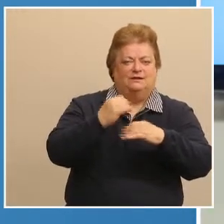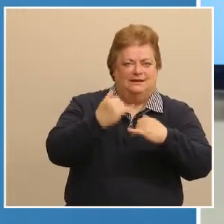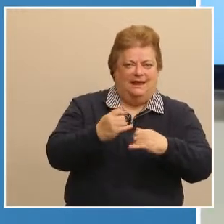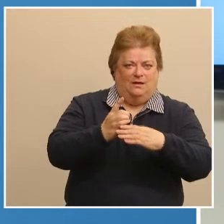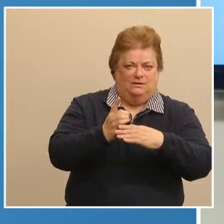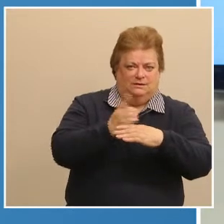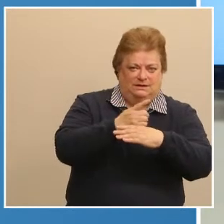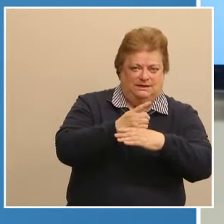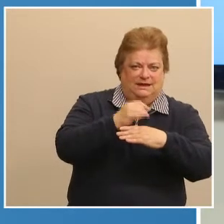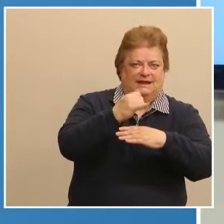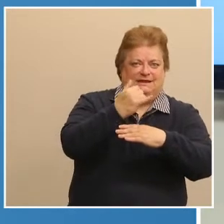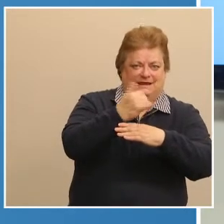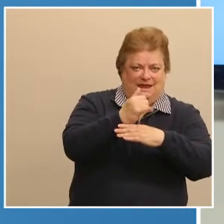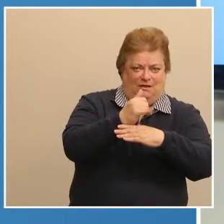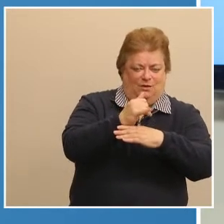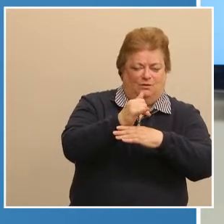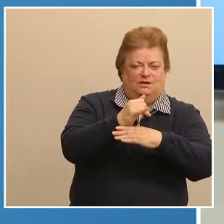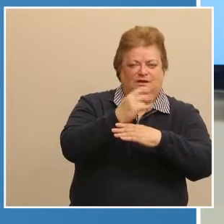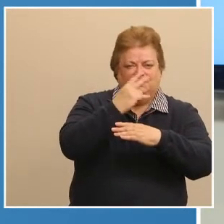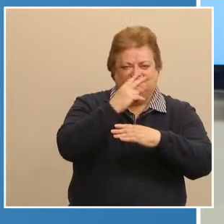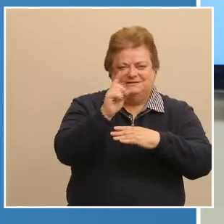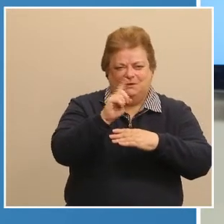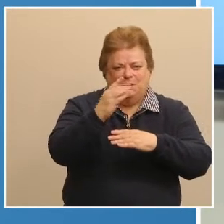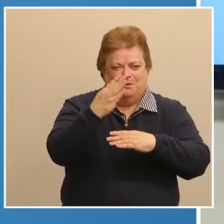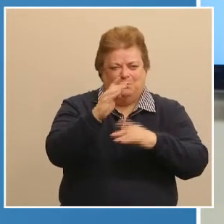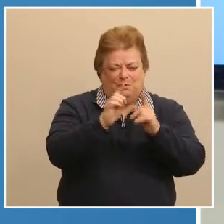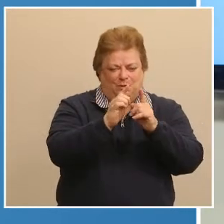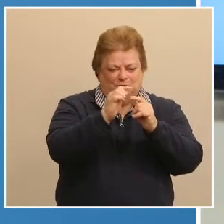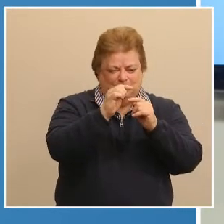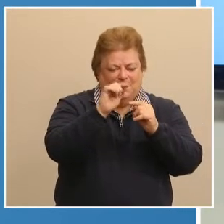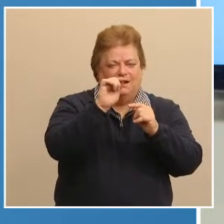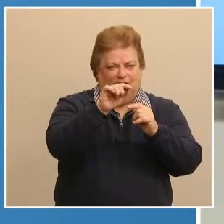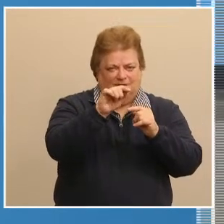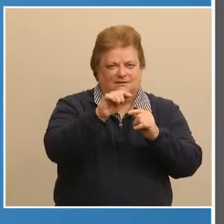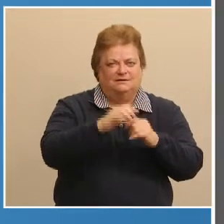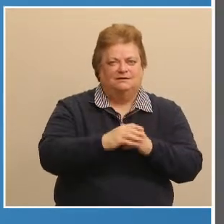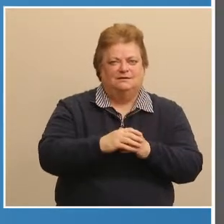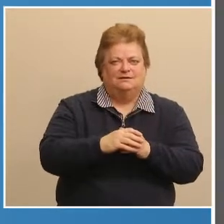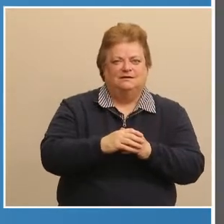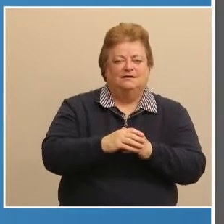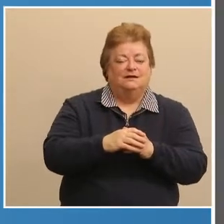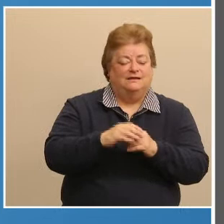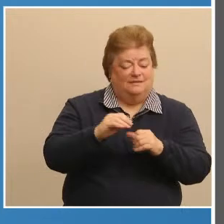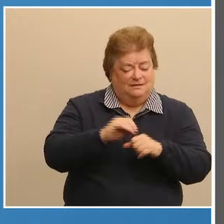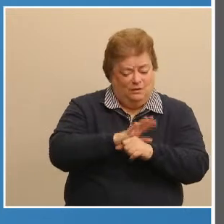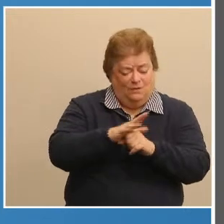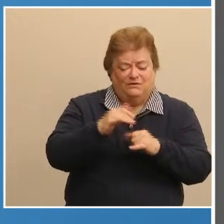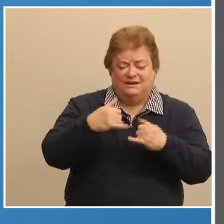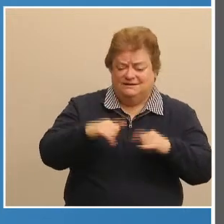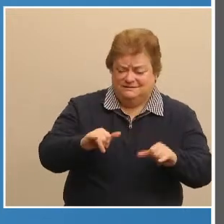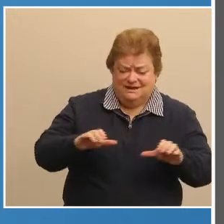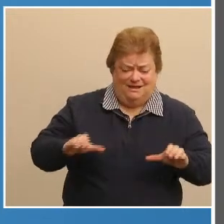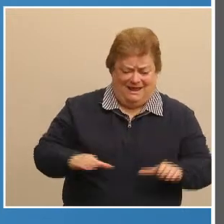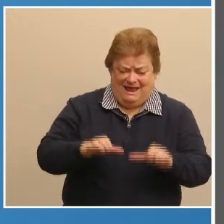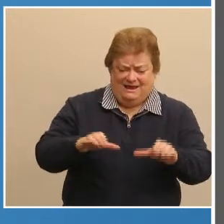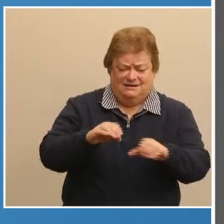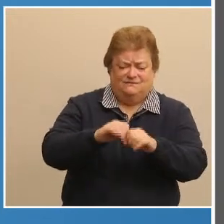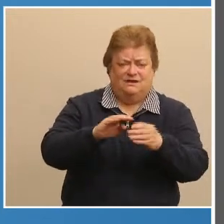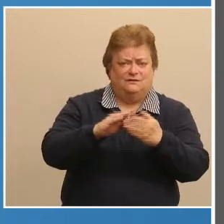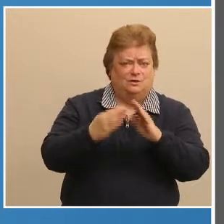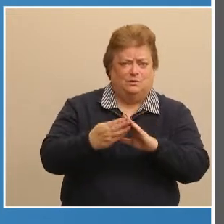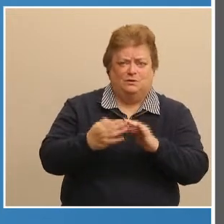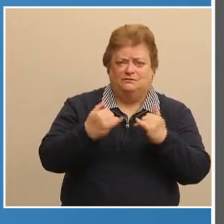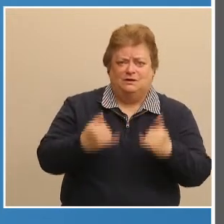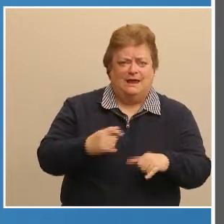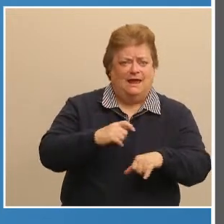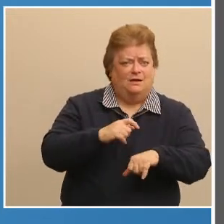yellow represented by the square outlined in red. The virus is still active in our community, so this is not the